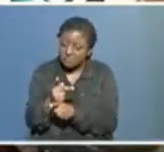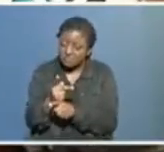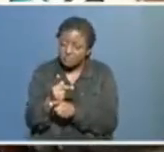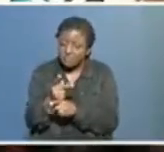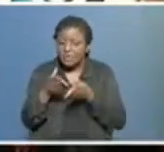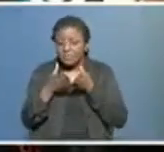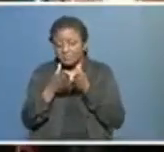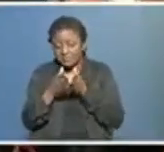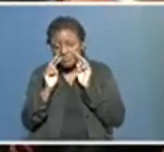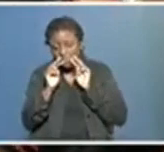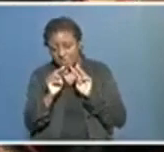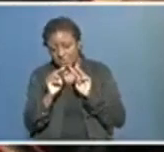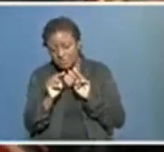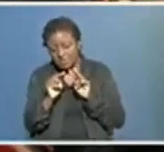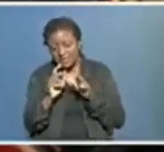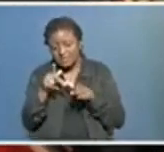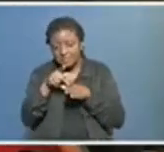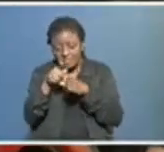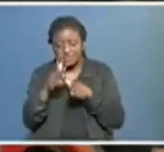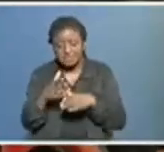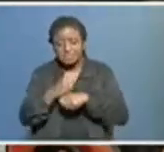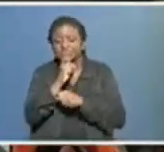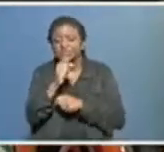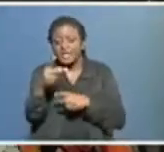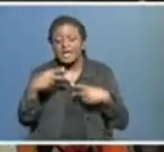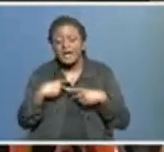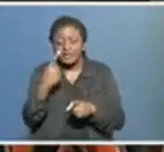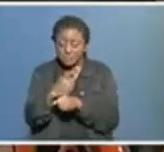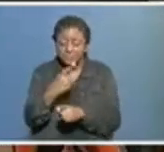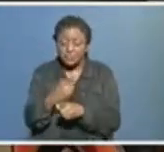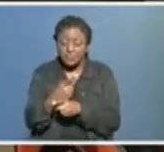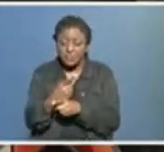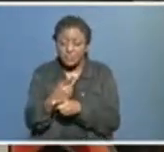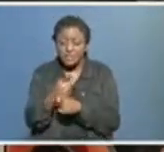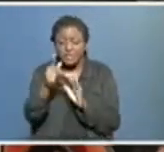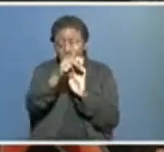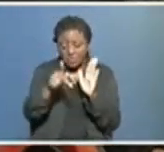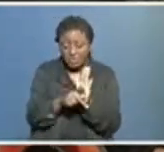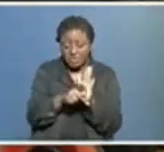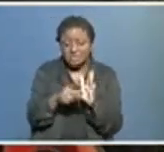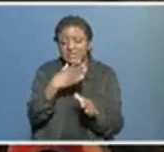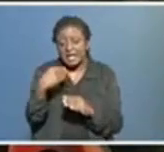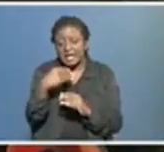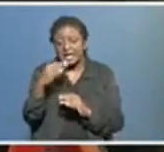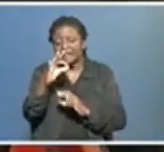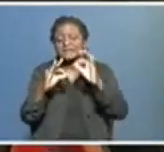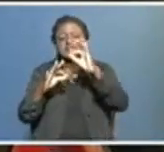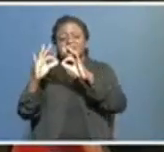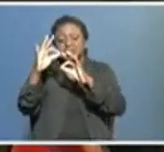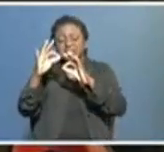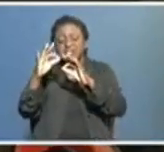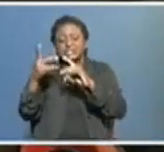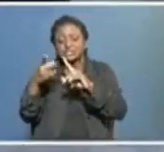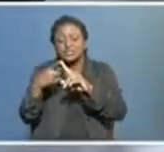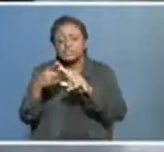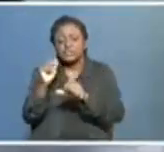and we want to ensure that they have appropriate protocols and facilities on board to handle positive